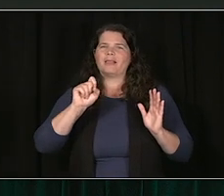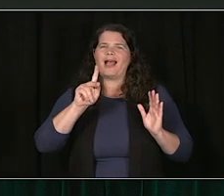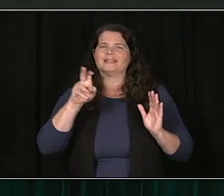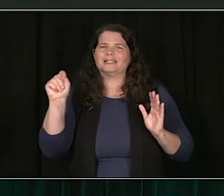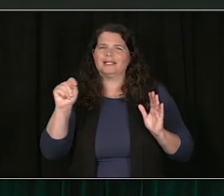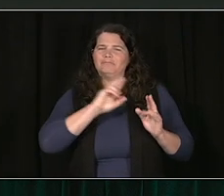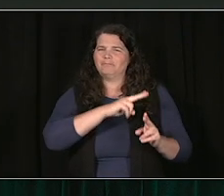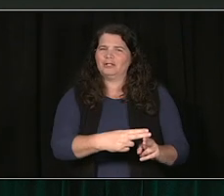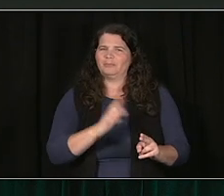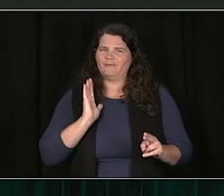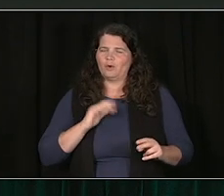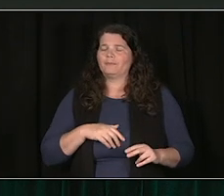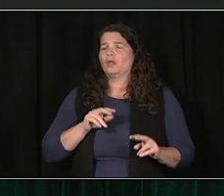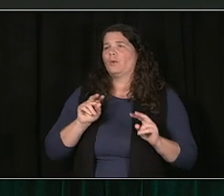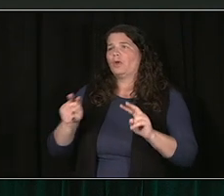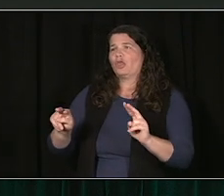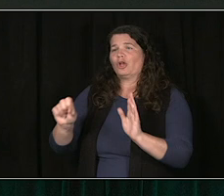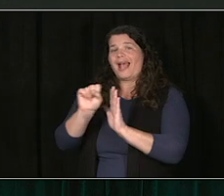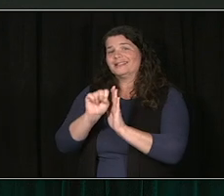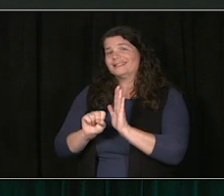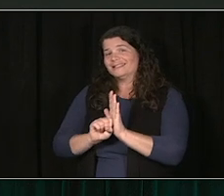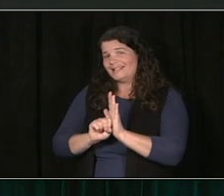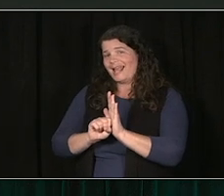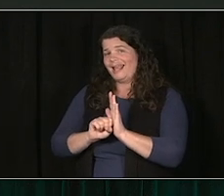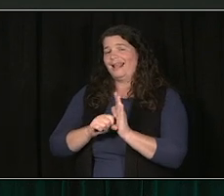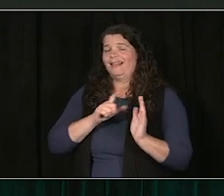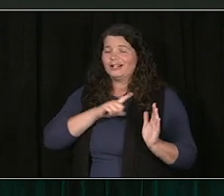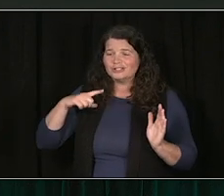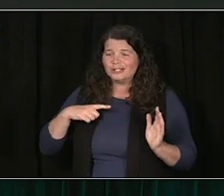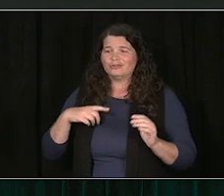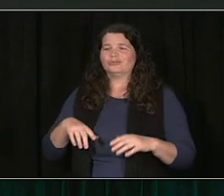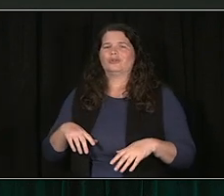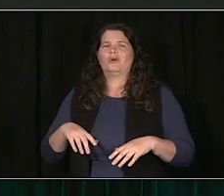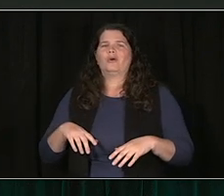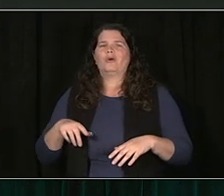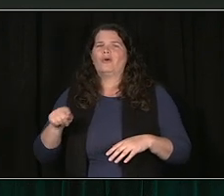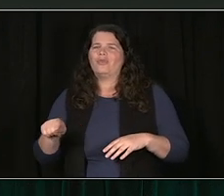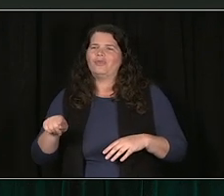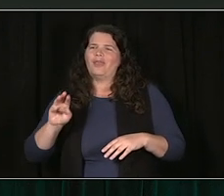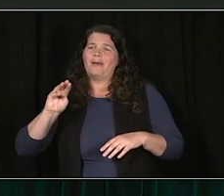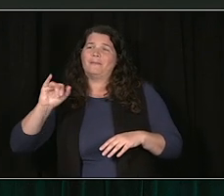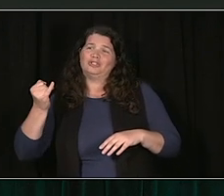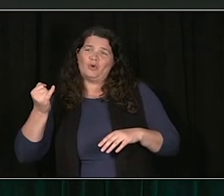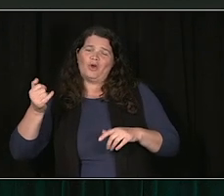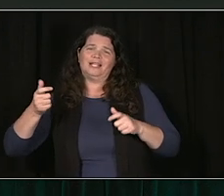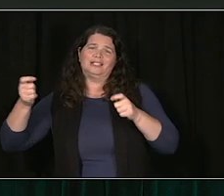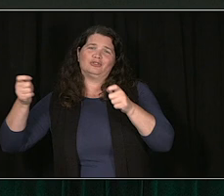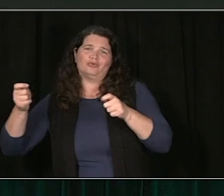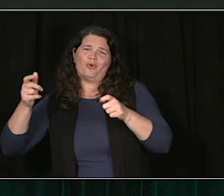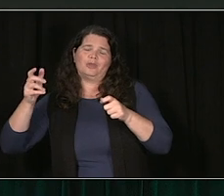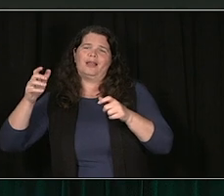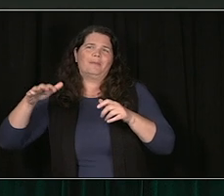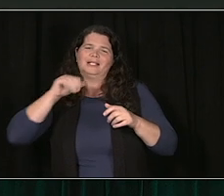of Representatives, where the majority is controlled by those that might not look like the minority in the communities that we represent, I'm